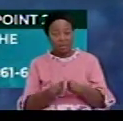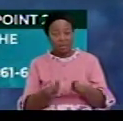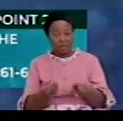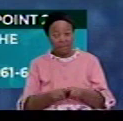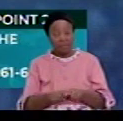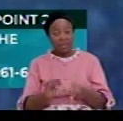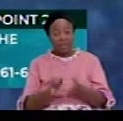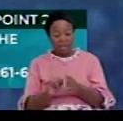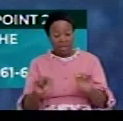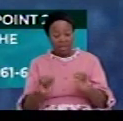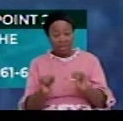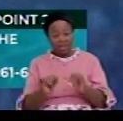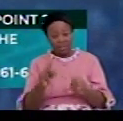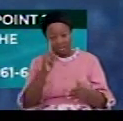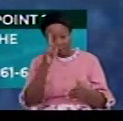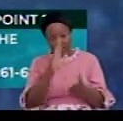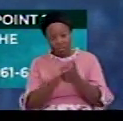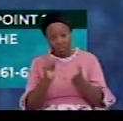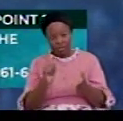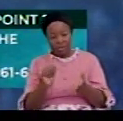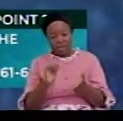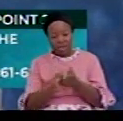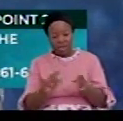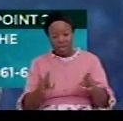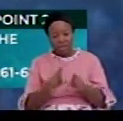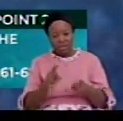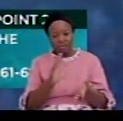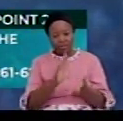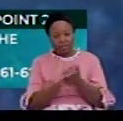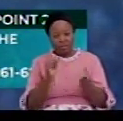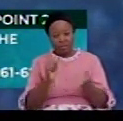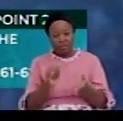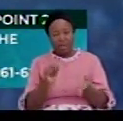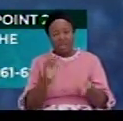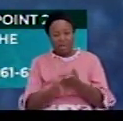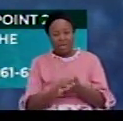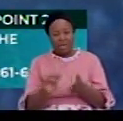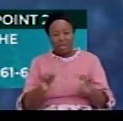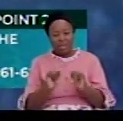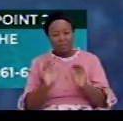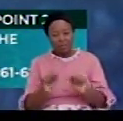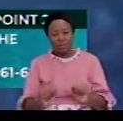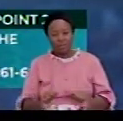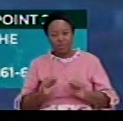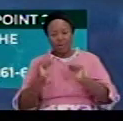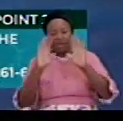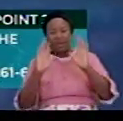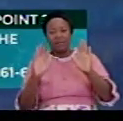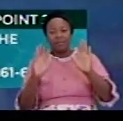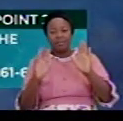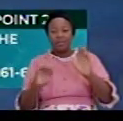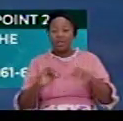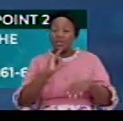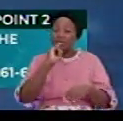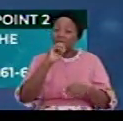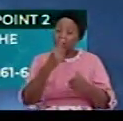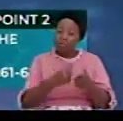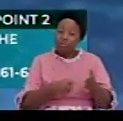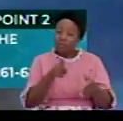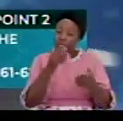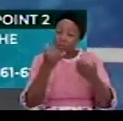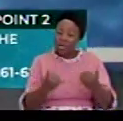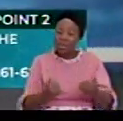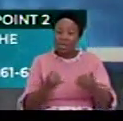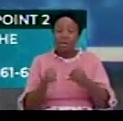That same surrender, is what you now give